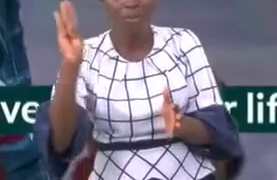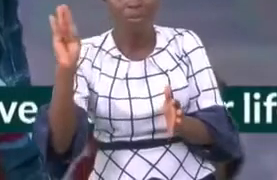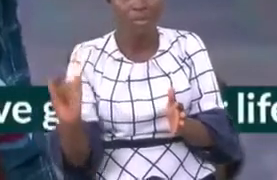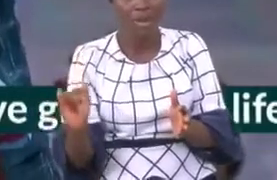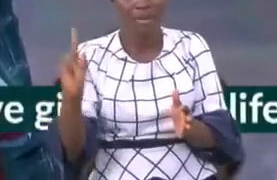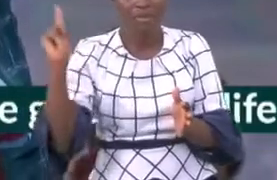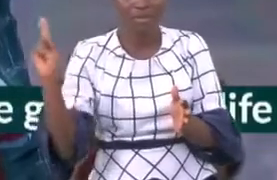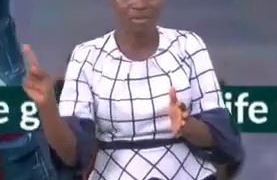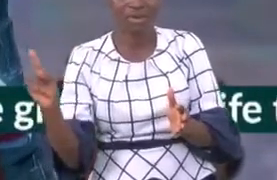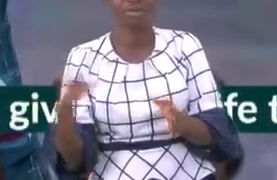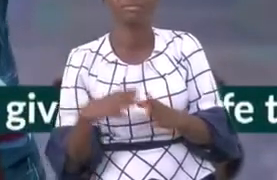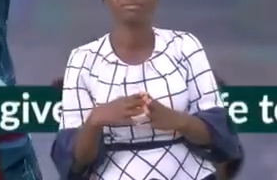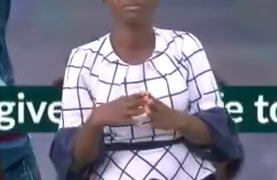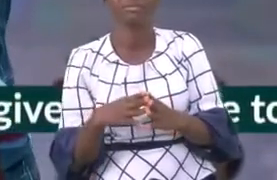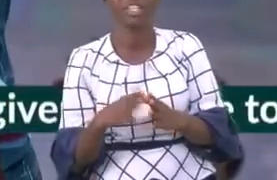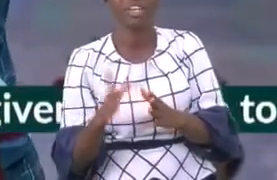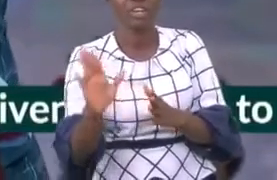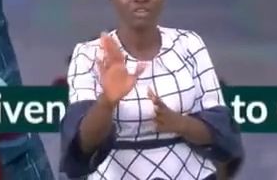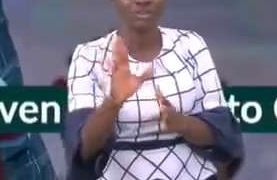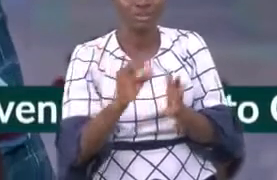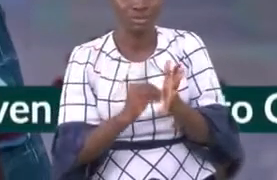Counselors, let's know what is going on.